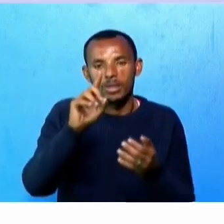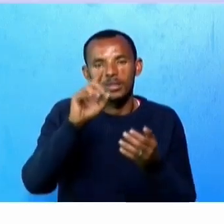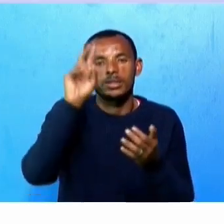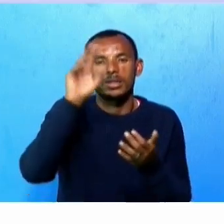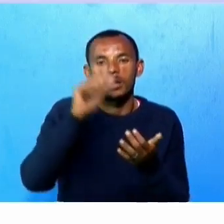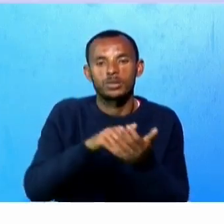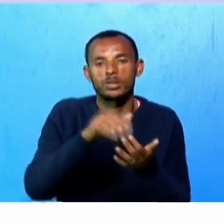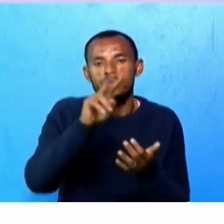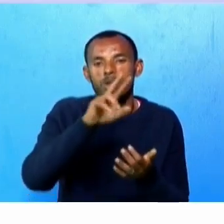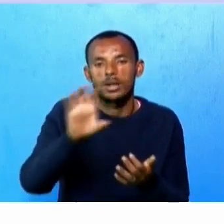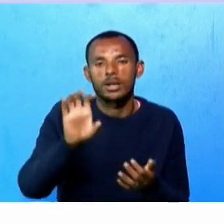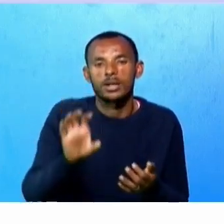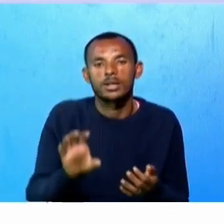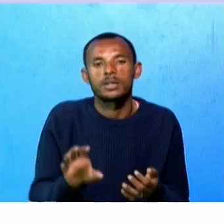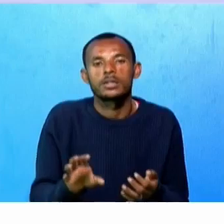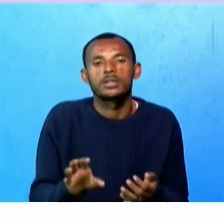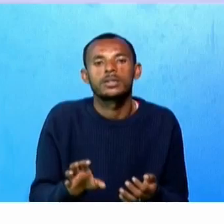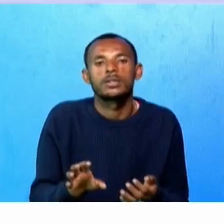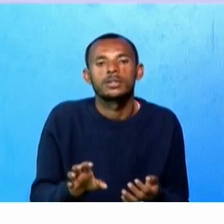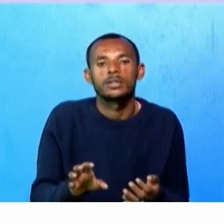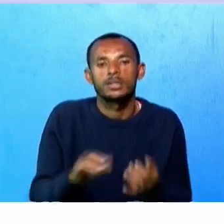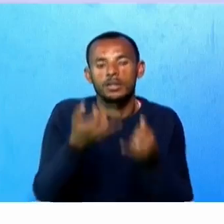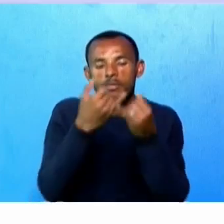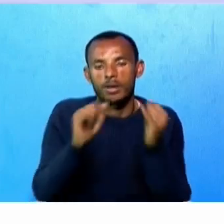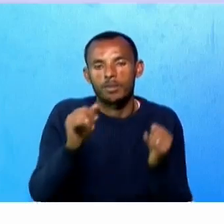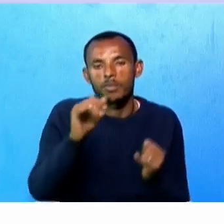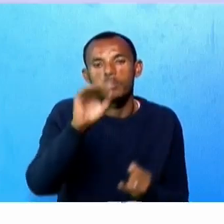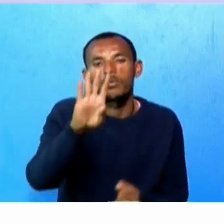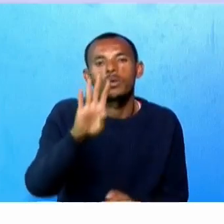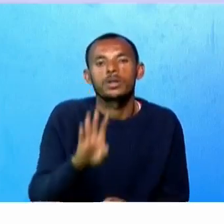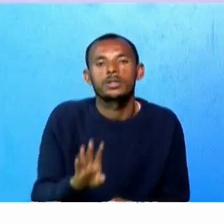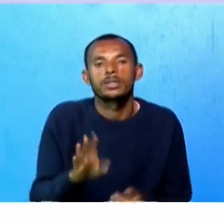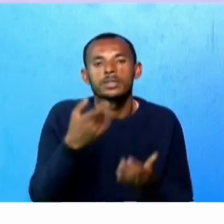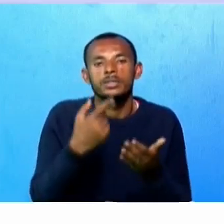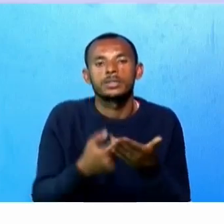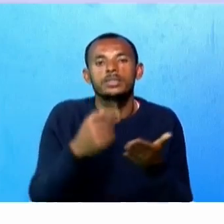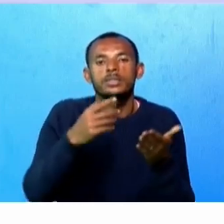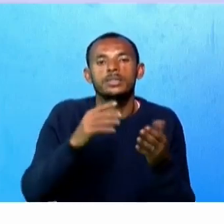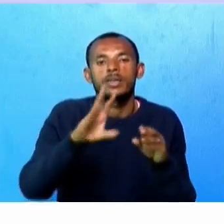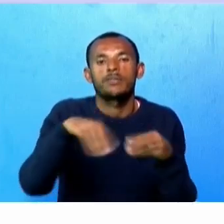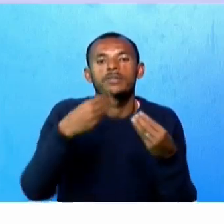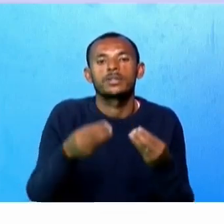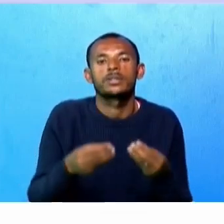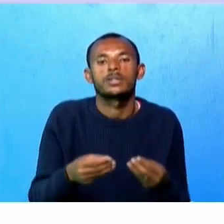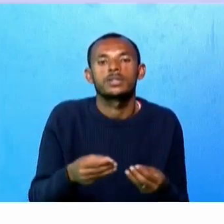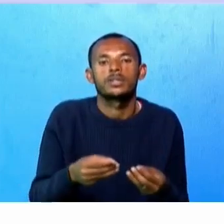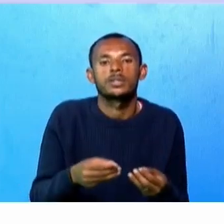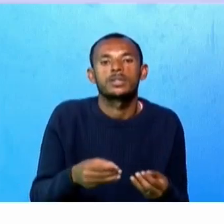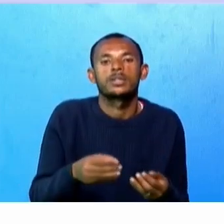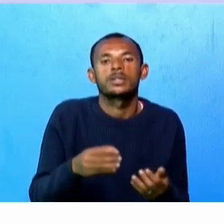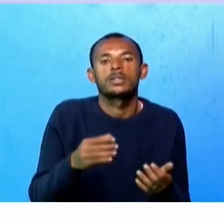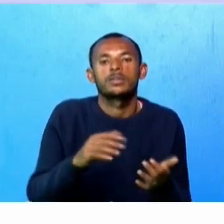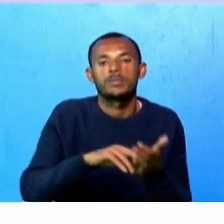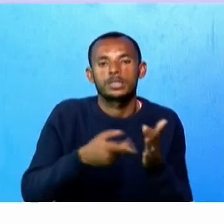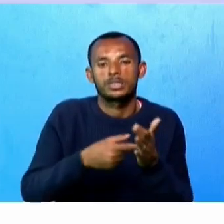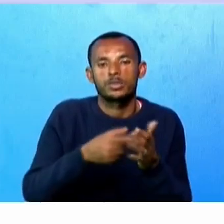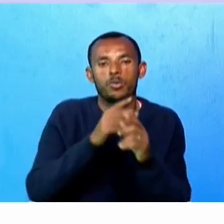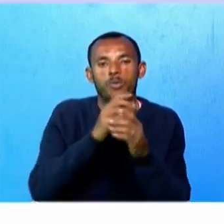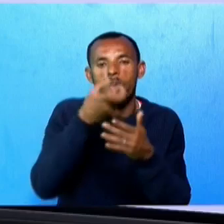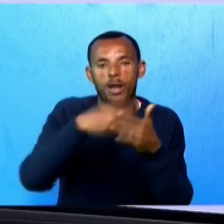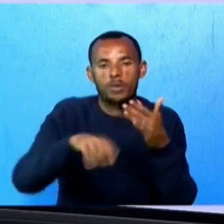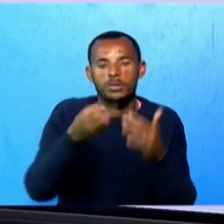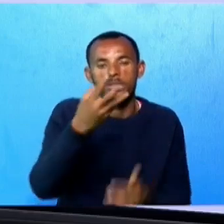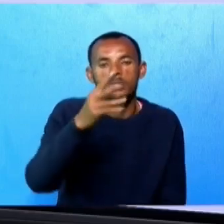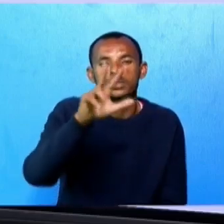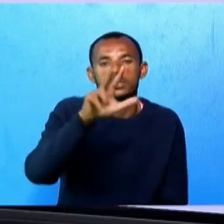by 1,200 and divide it by 4. This gives us 300. Okay, this